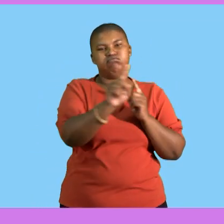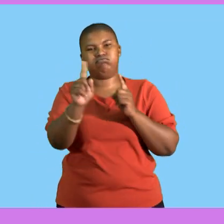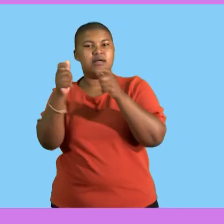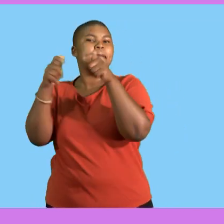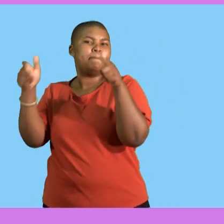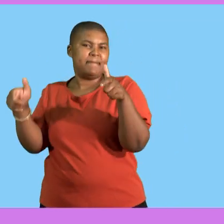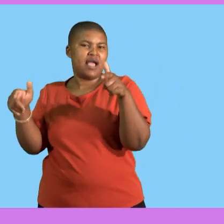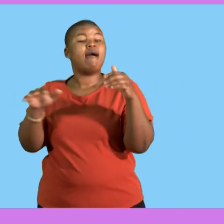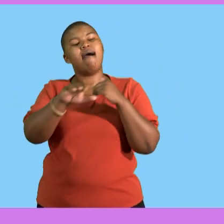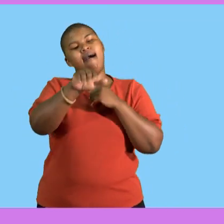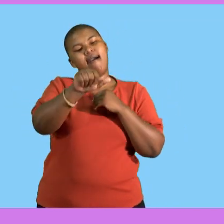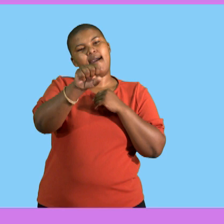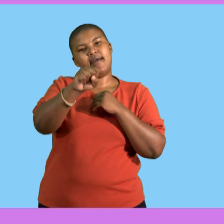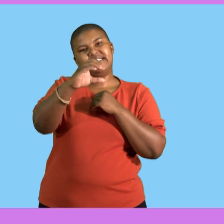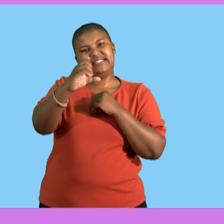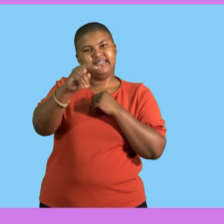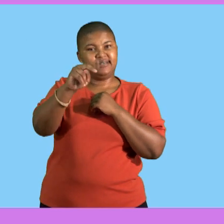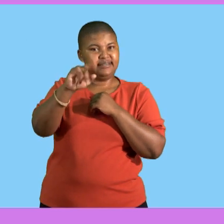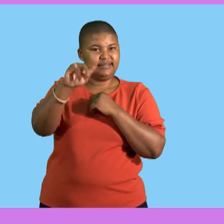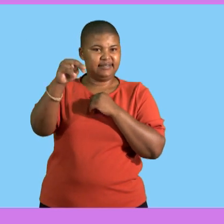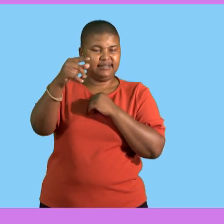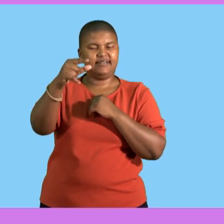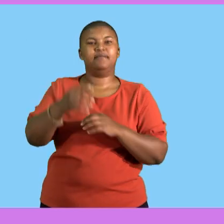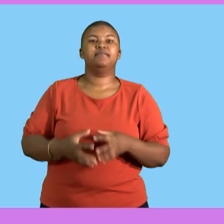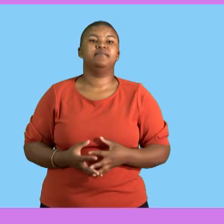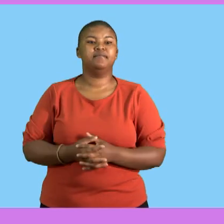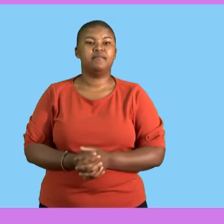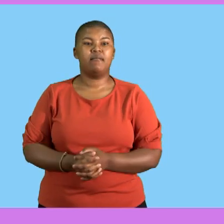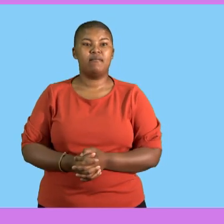let us start arranging our data.